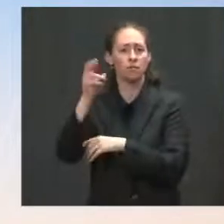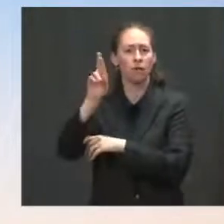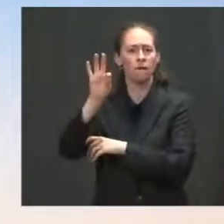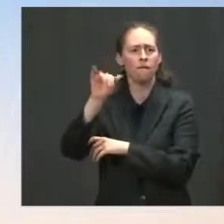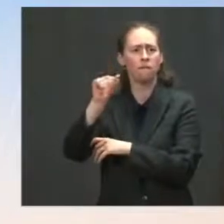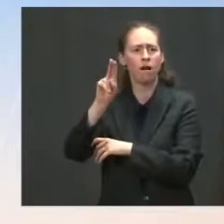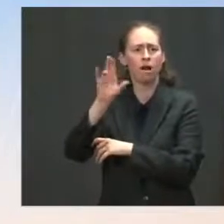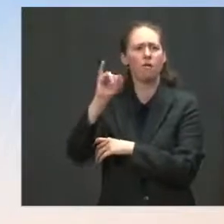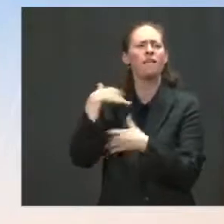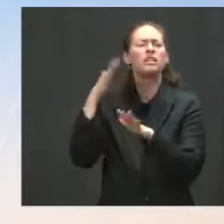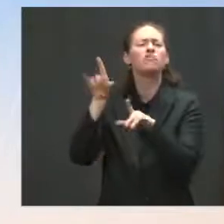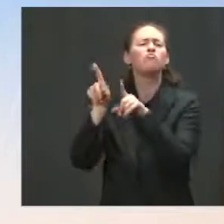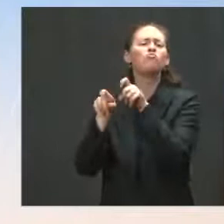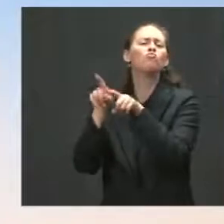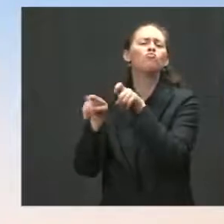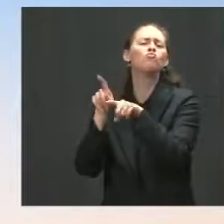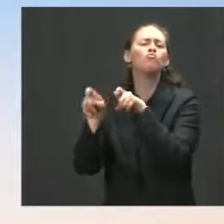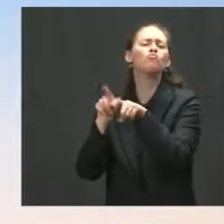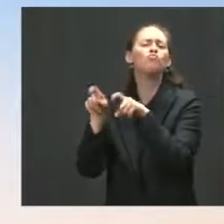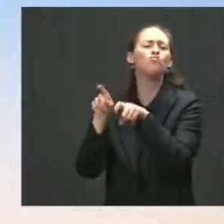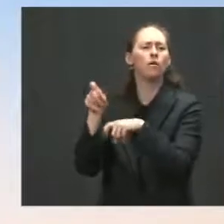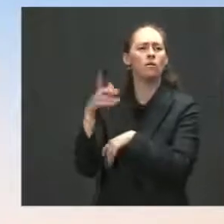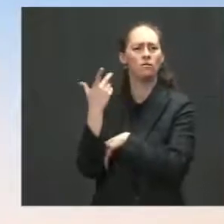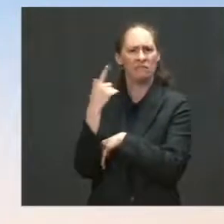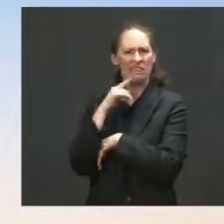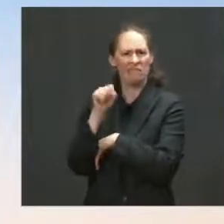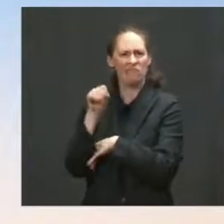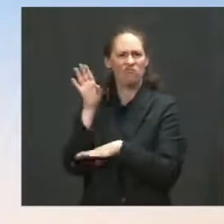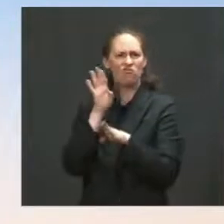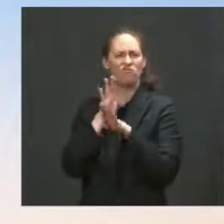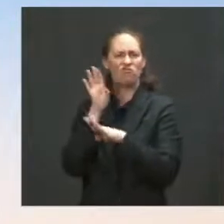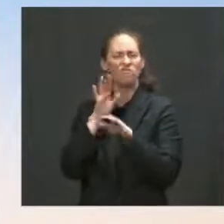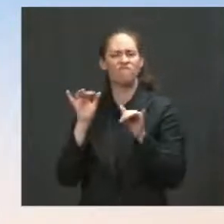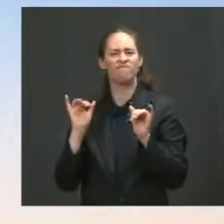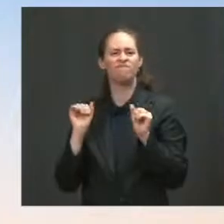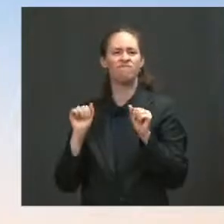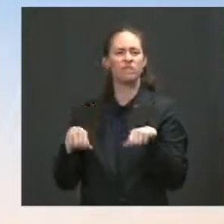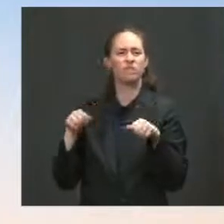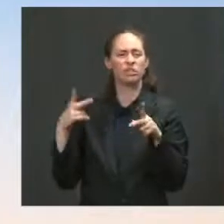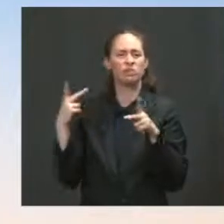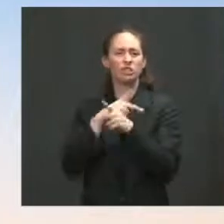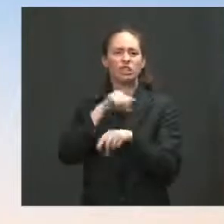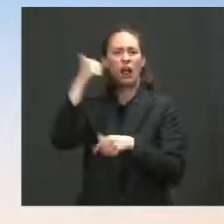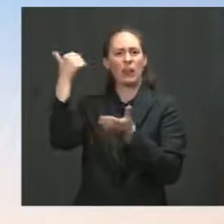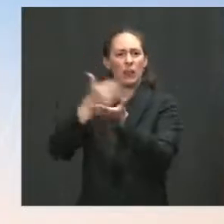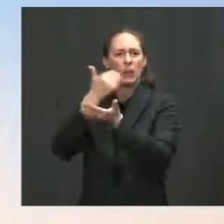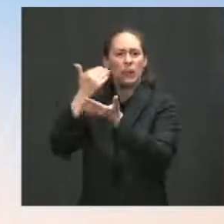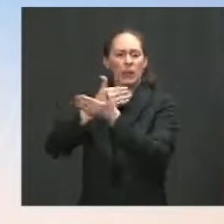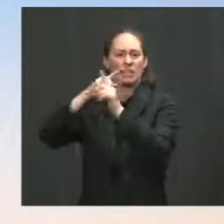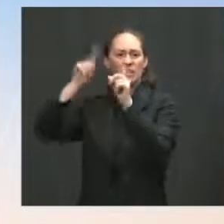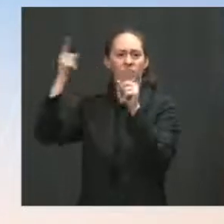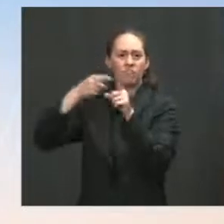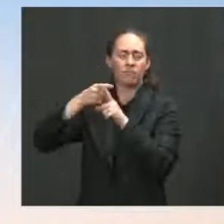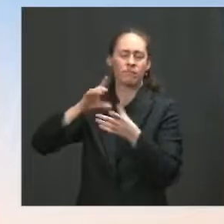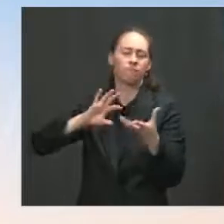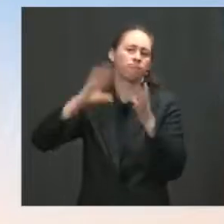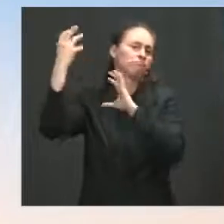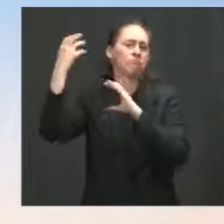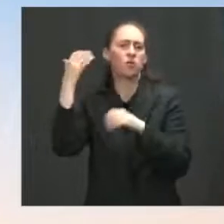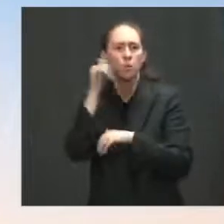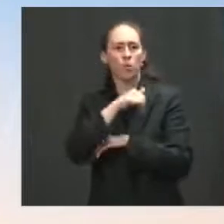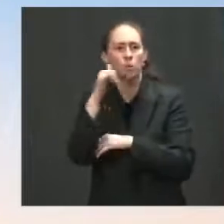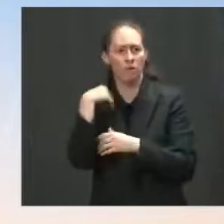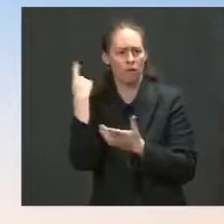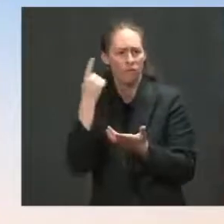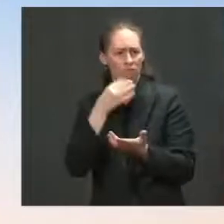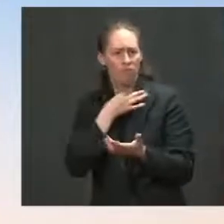is worried about a potentially worse variant that could more affect vaccinated people? So is the guidance on lockdowns just based